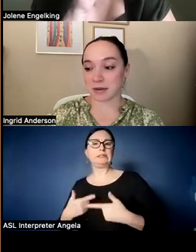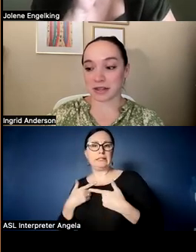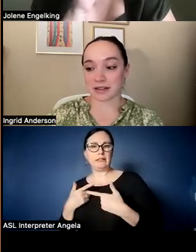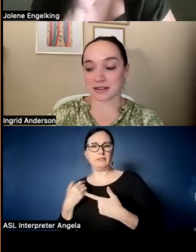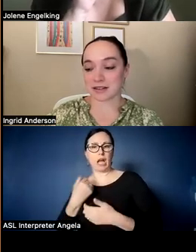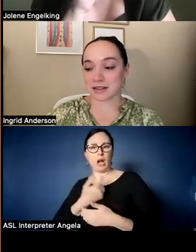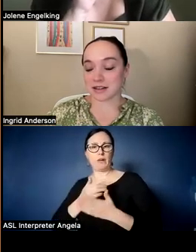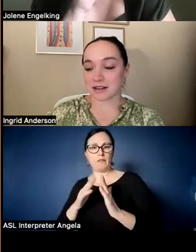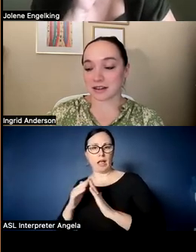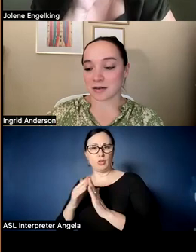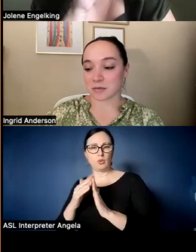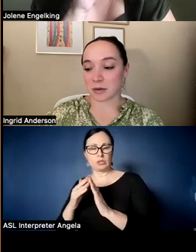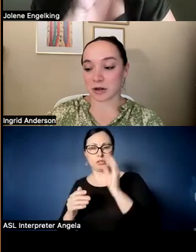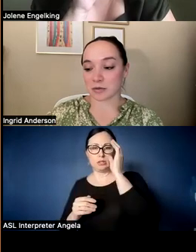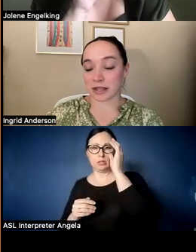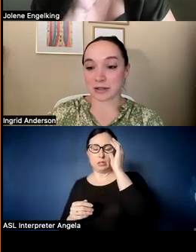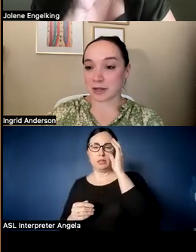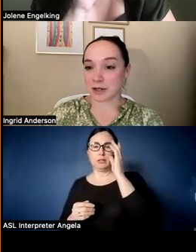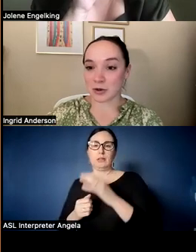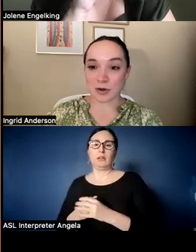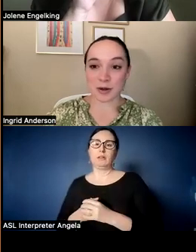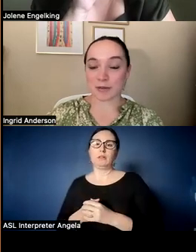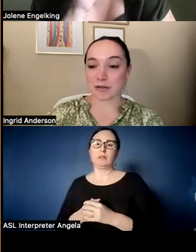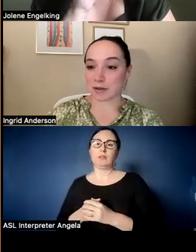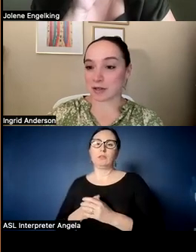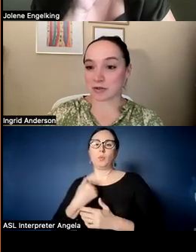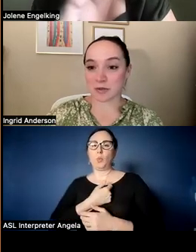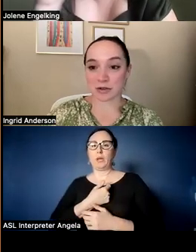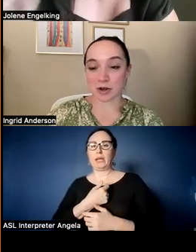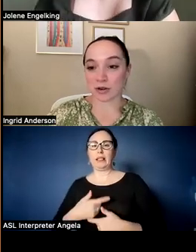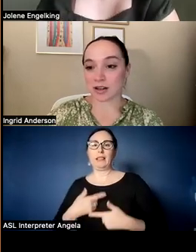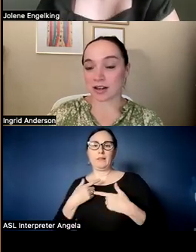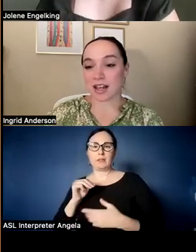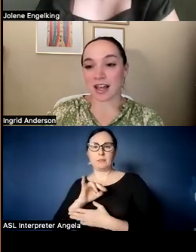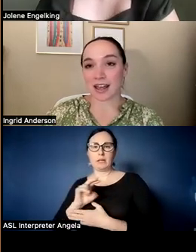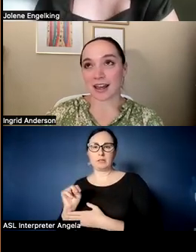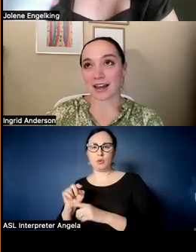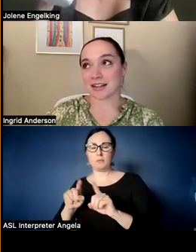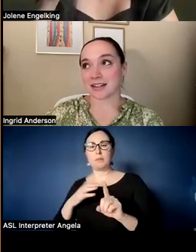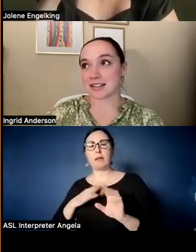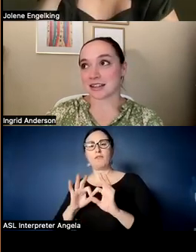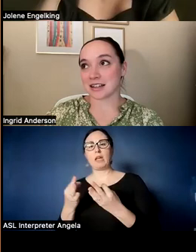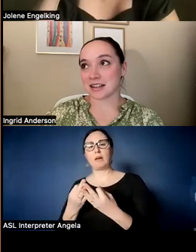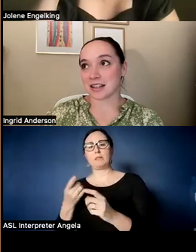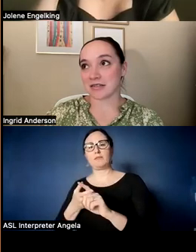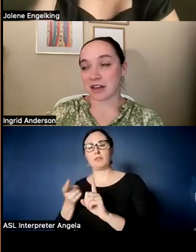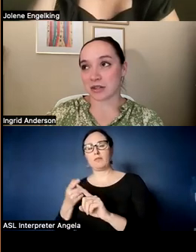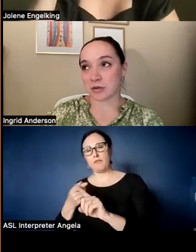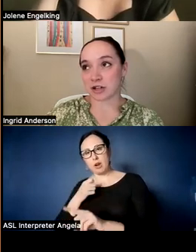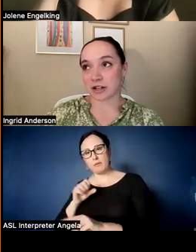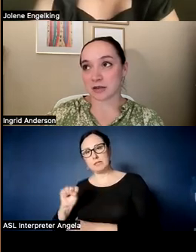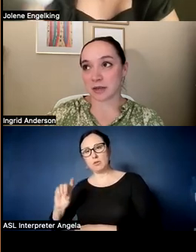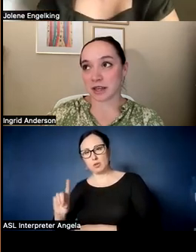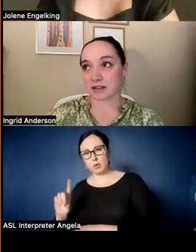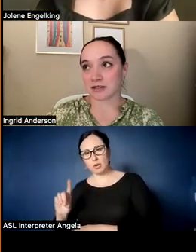my family is we lived in Minnesota, but my family's from South Dakota, and the values